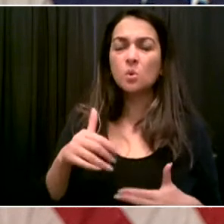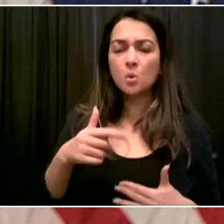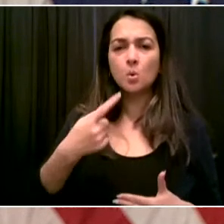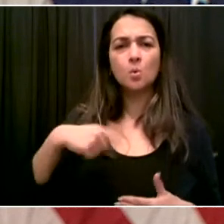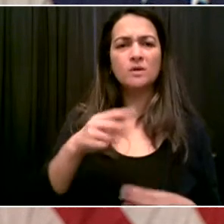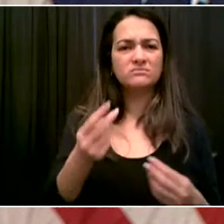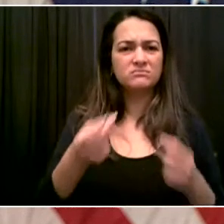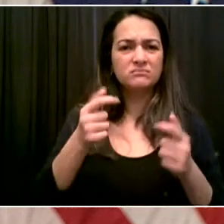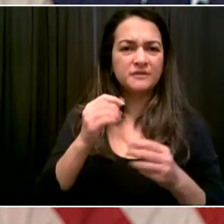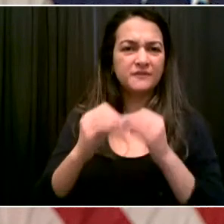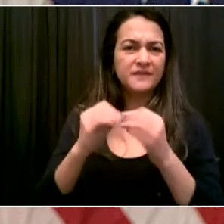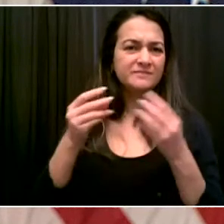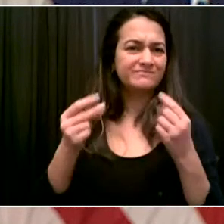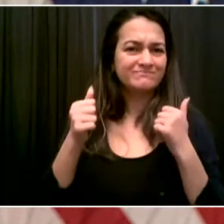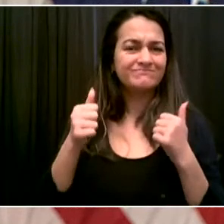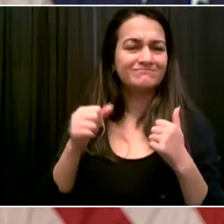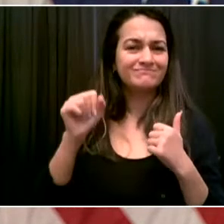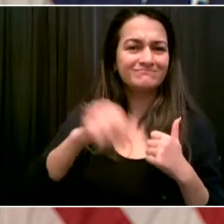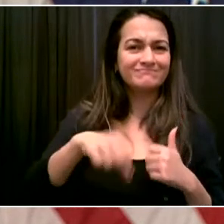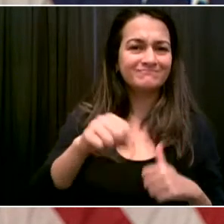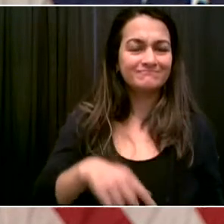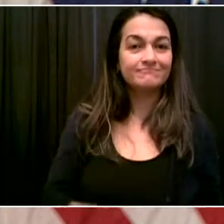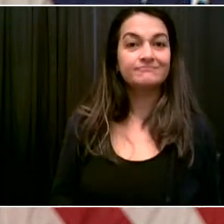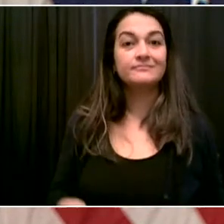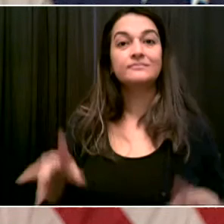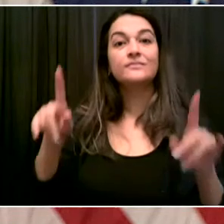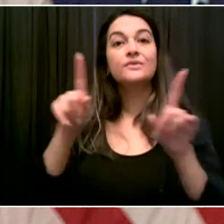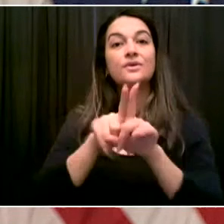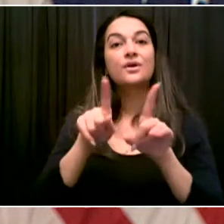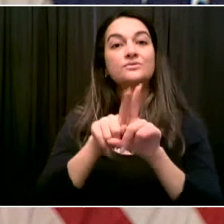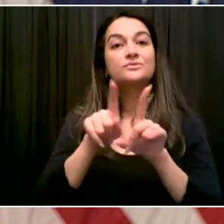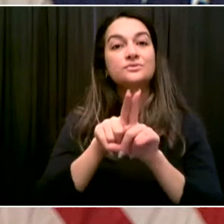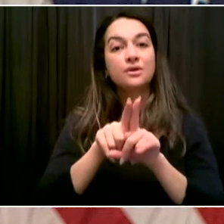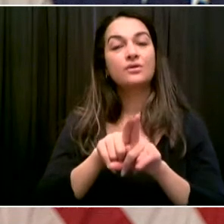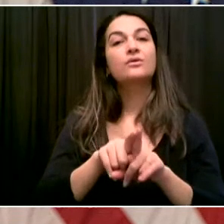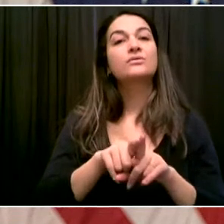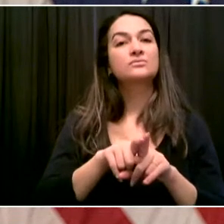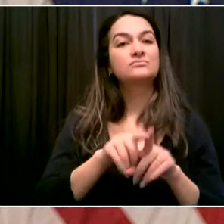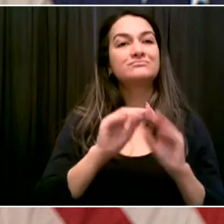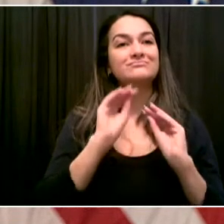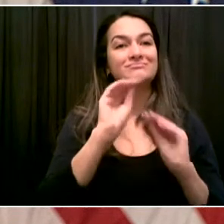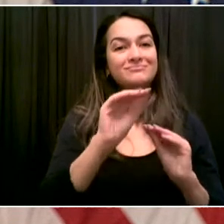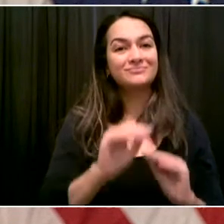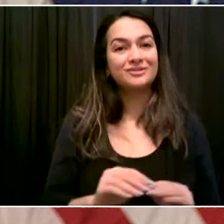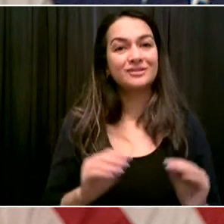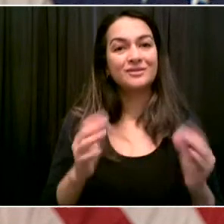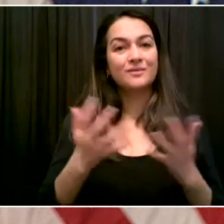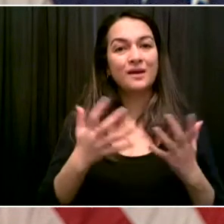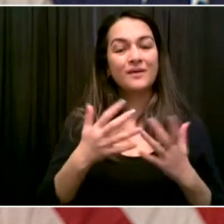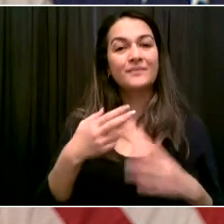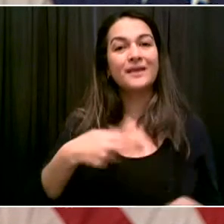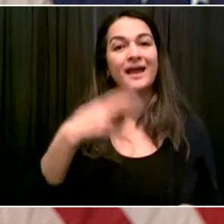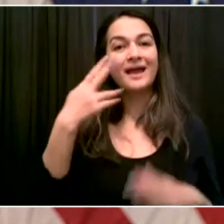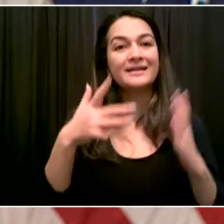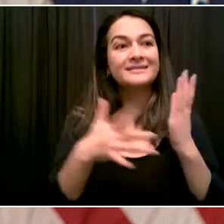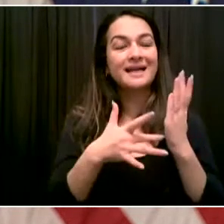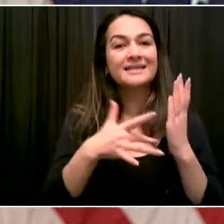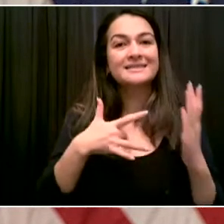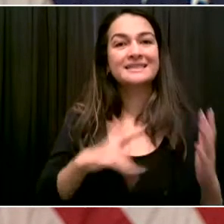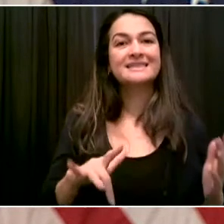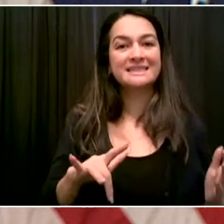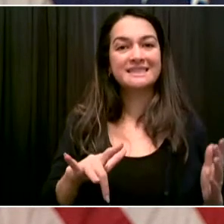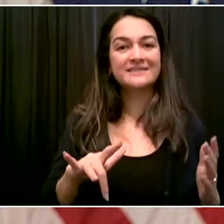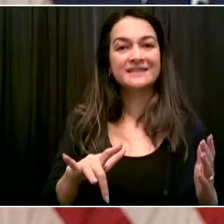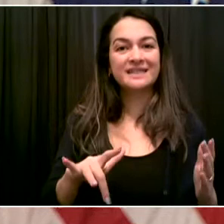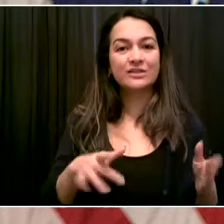a series of high-tech sensors that will measure on an ongoing